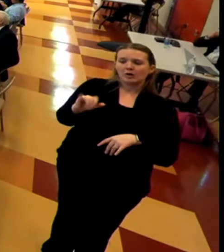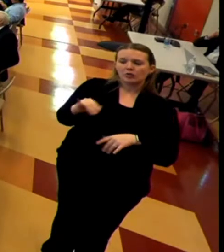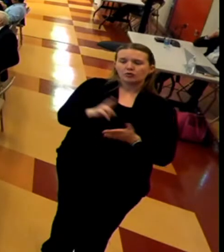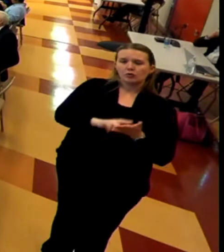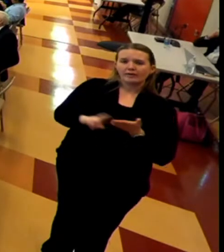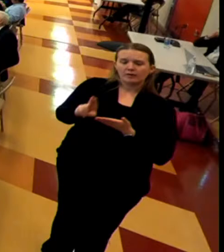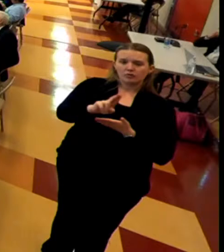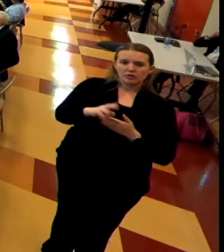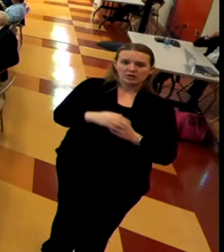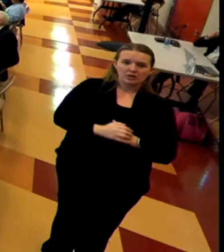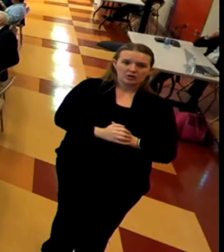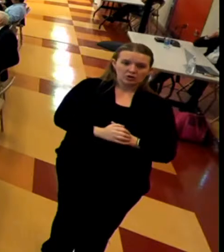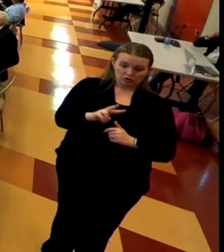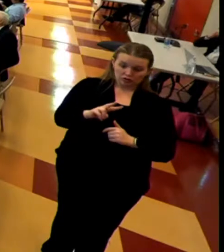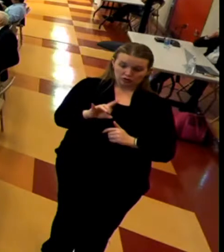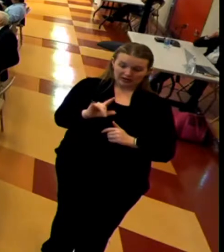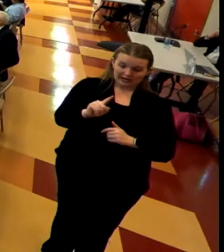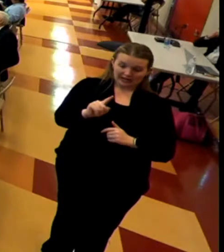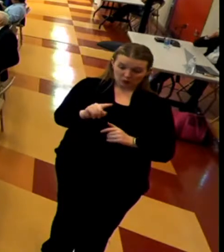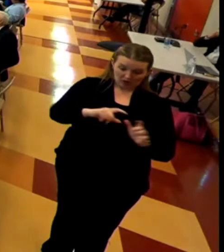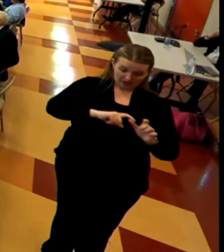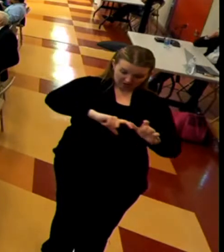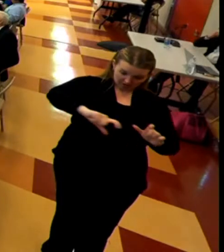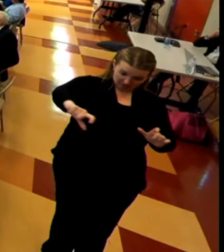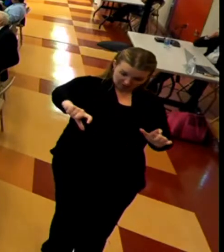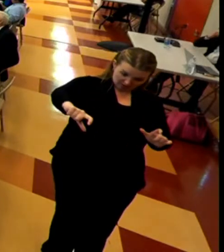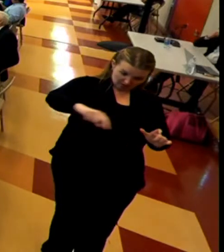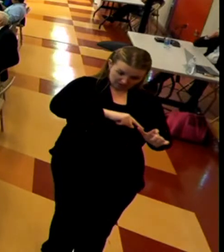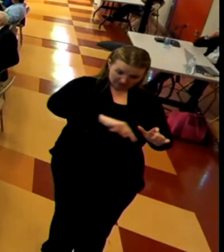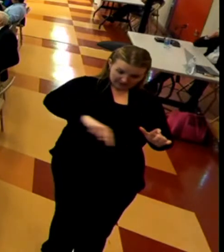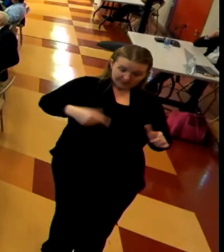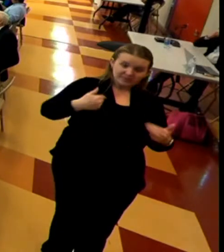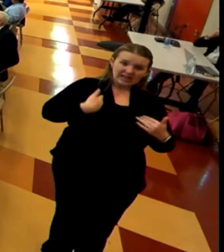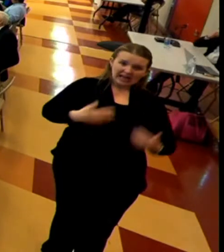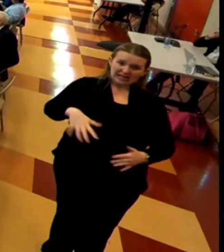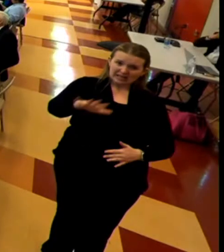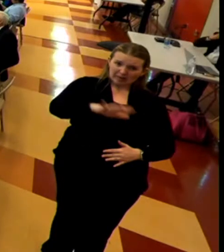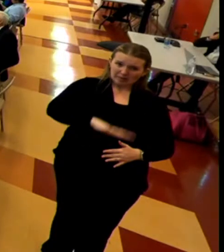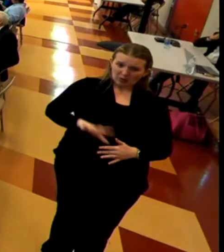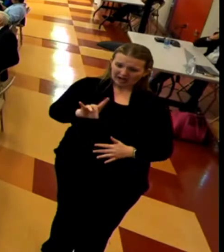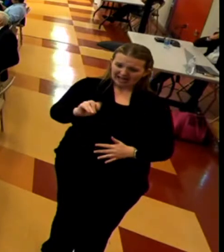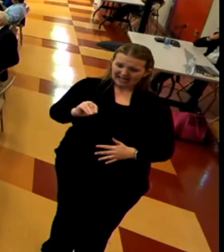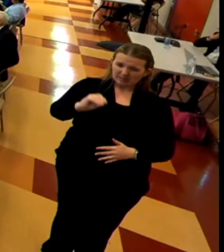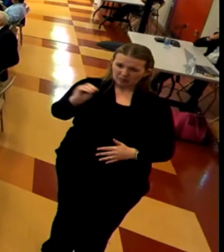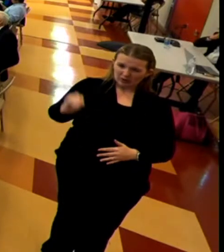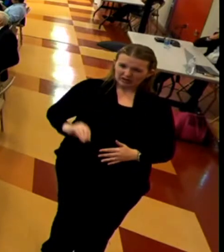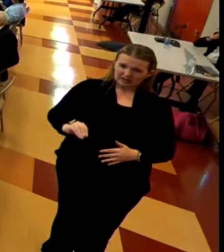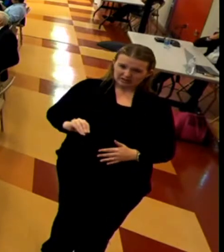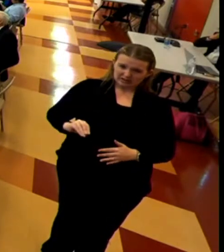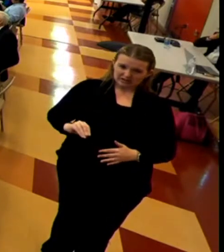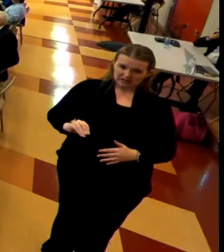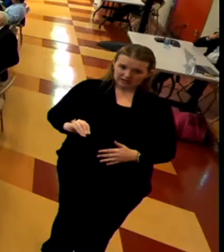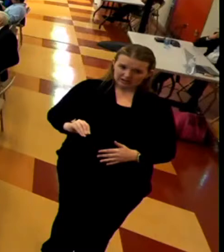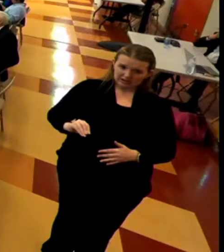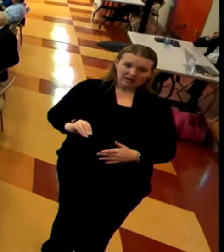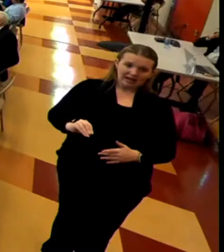that 281 corridor has approximately 80% of the equity,